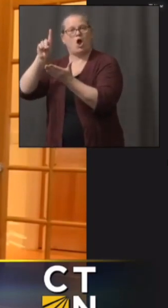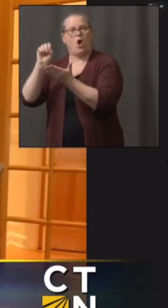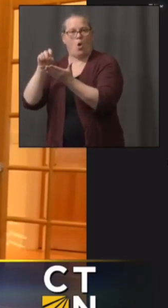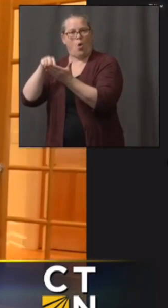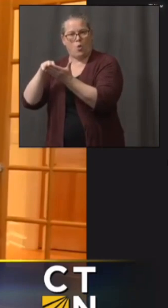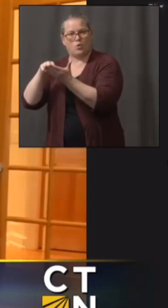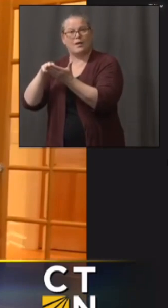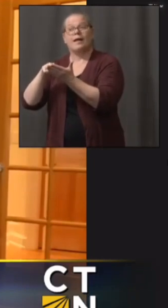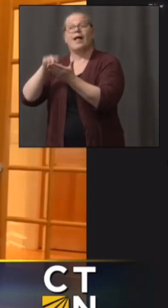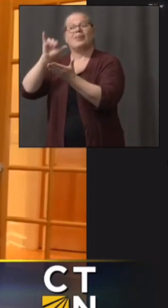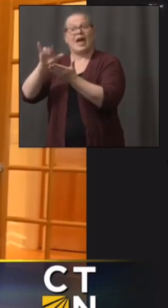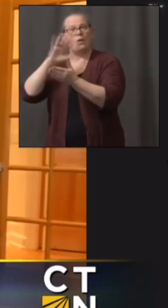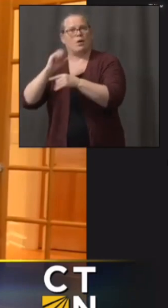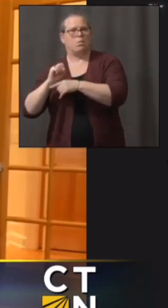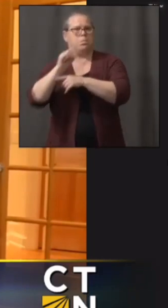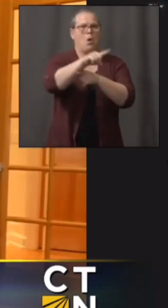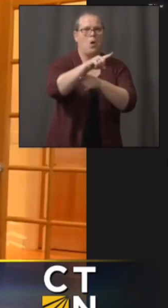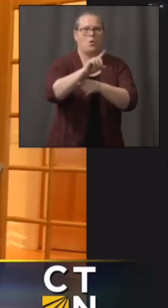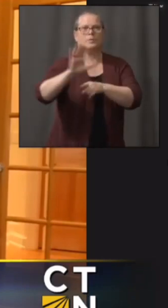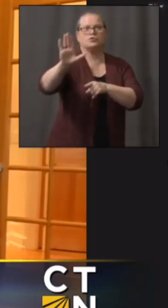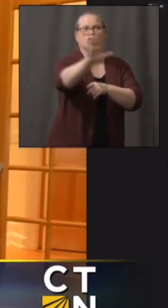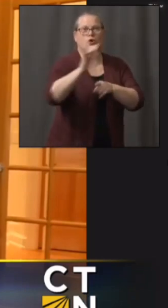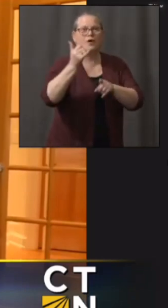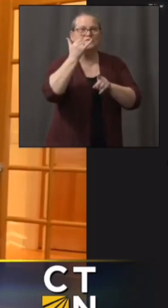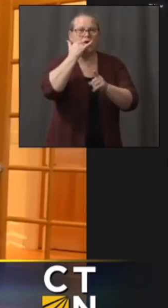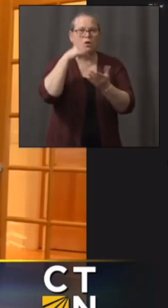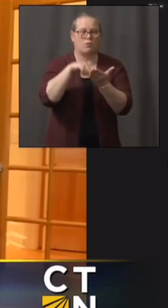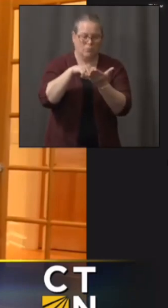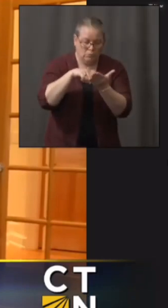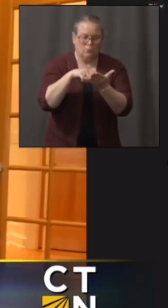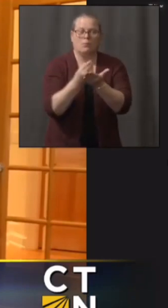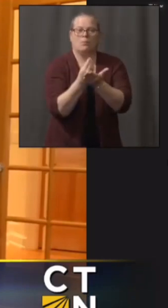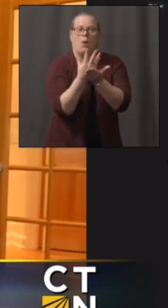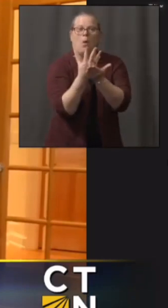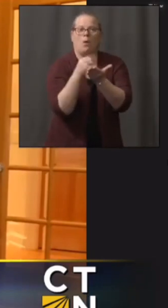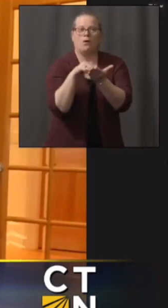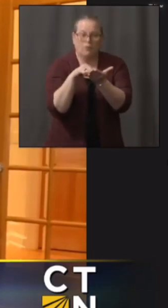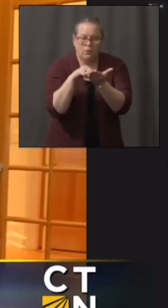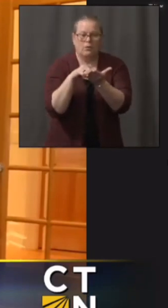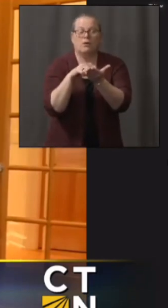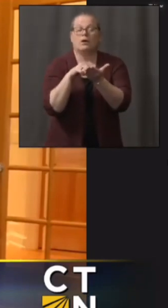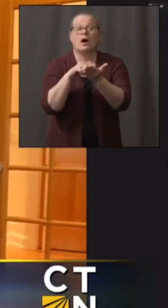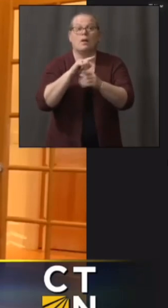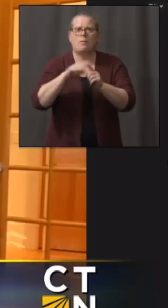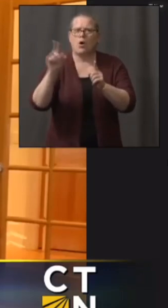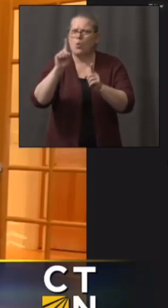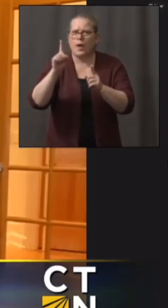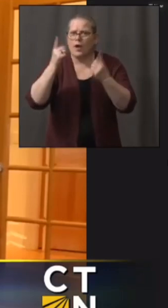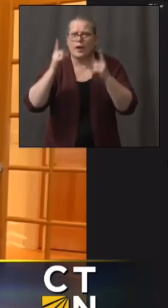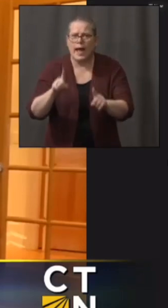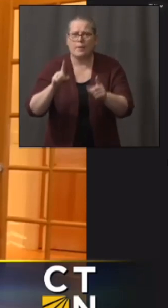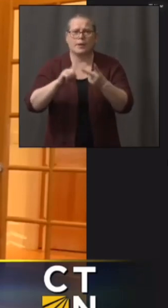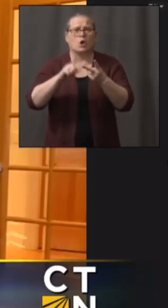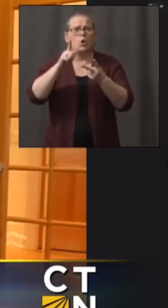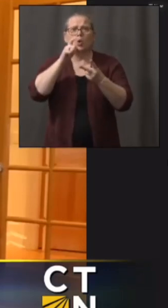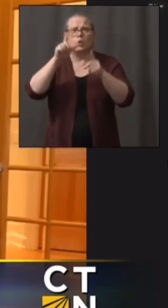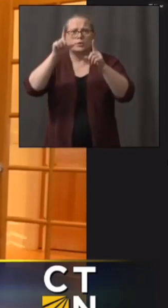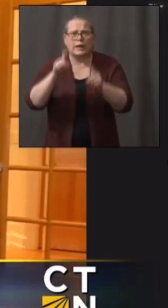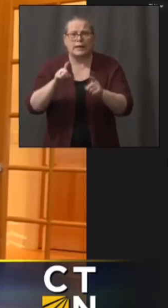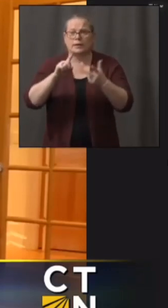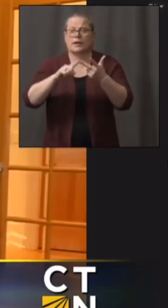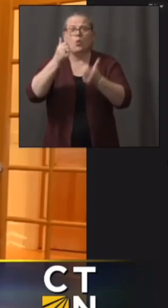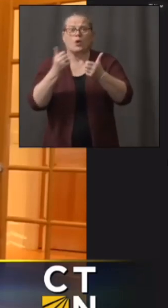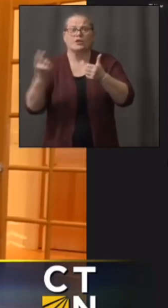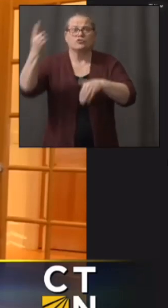isolate. But that notification is completely anonymous. It won't say who tested positive. It won't say where you were when it happened or what day it was even.